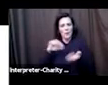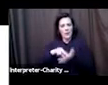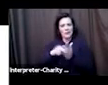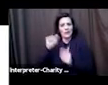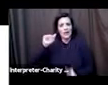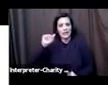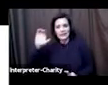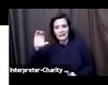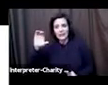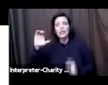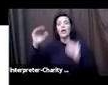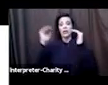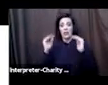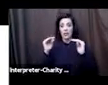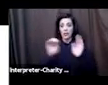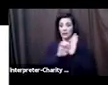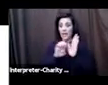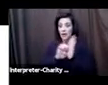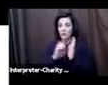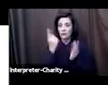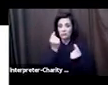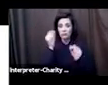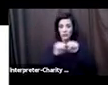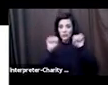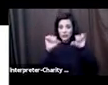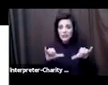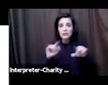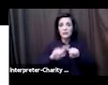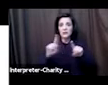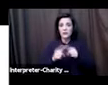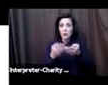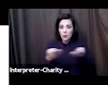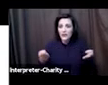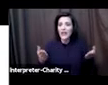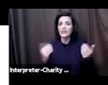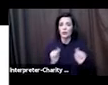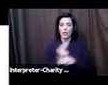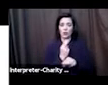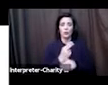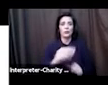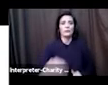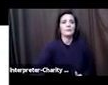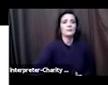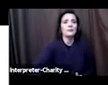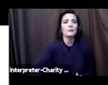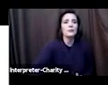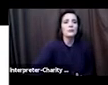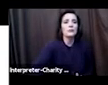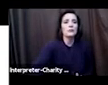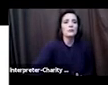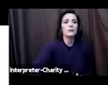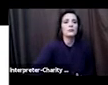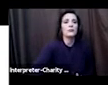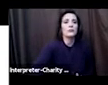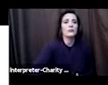different examples of systems and devices. So if we can go to the next slide. So what is